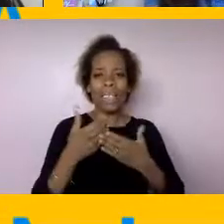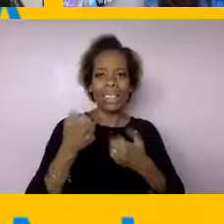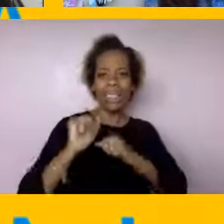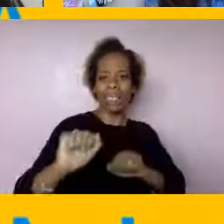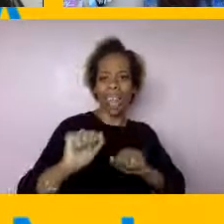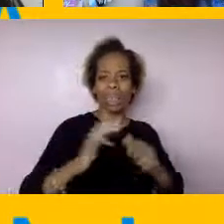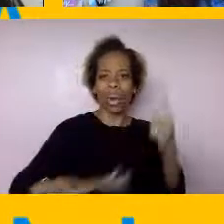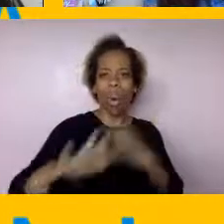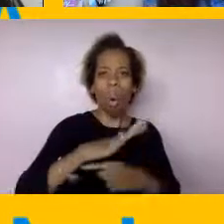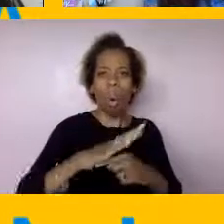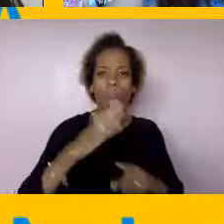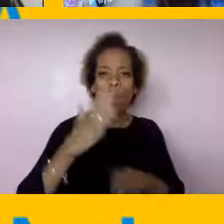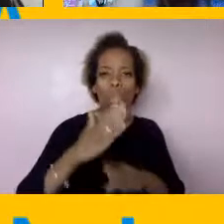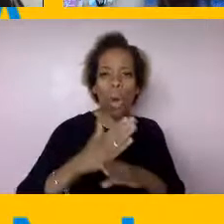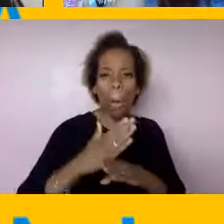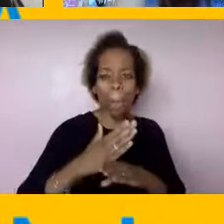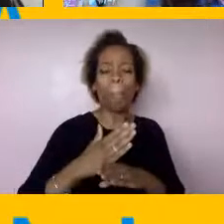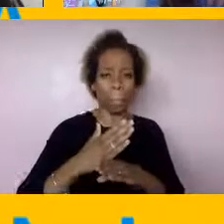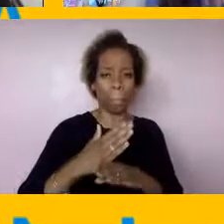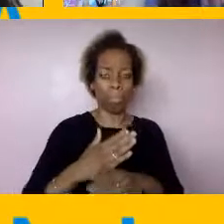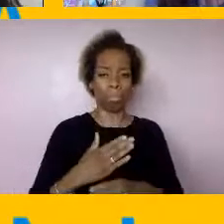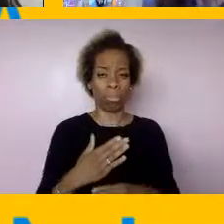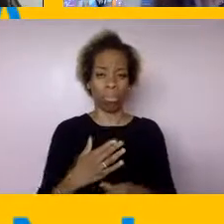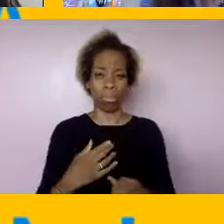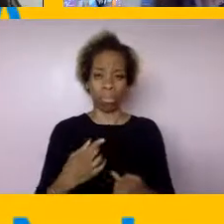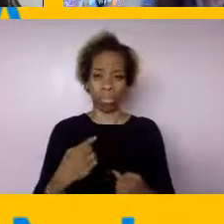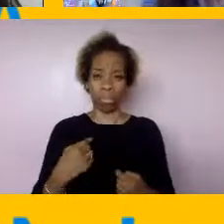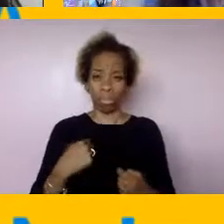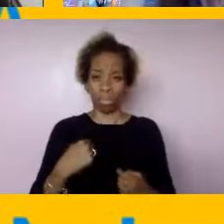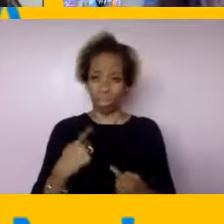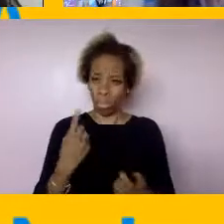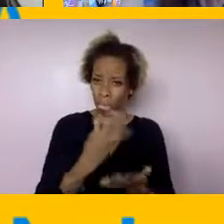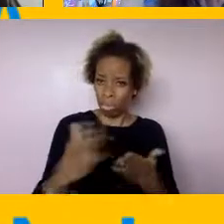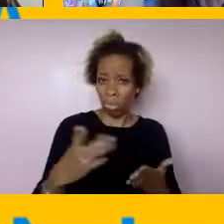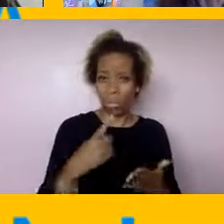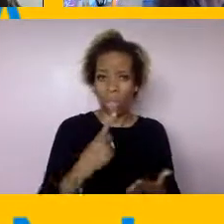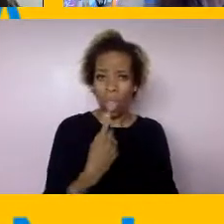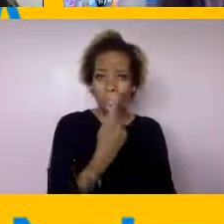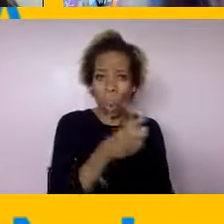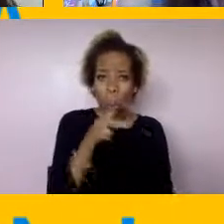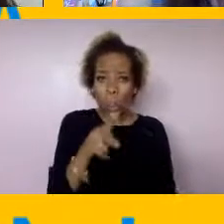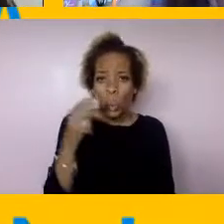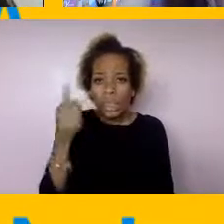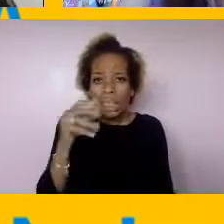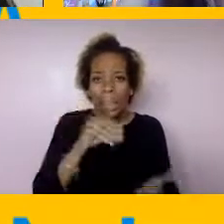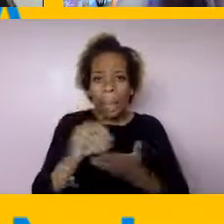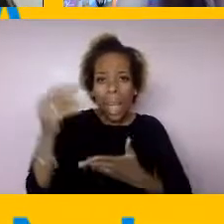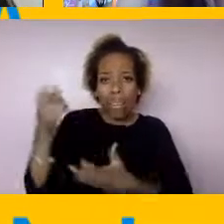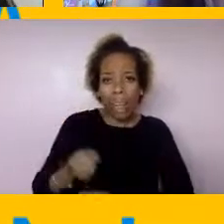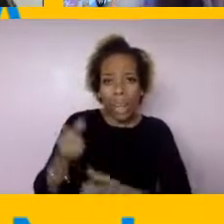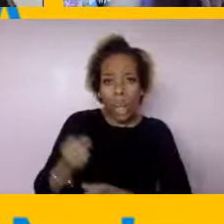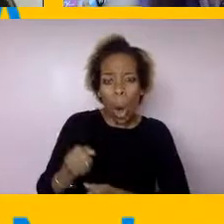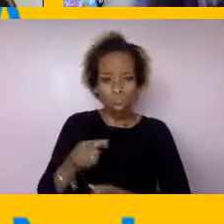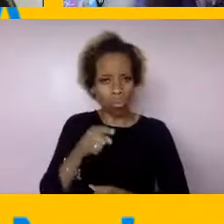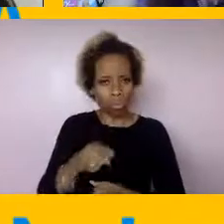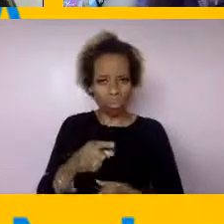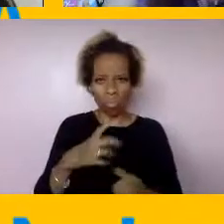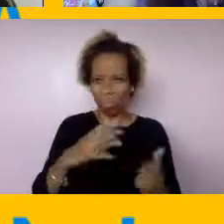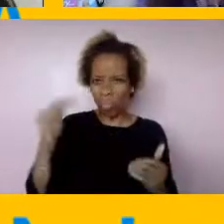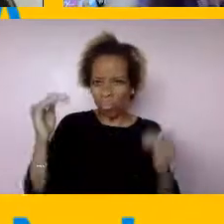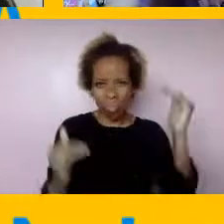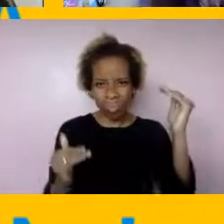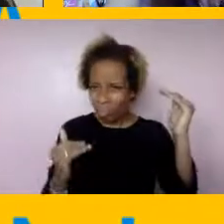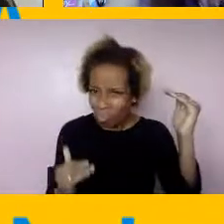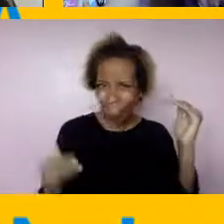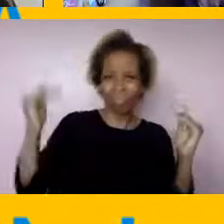out our clear demands around the implementation of a 1-to-6 pay ratio at the university, and ends in gross pay inequality. I think that they've all